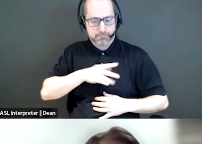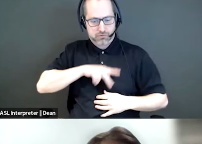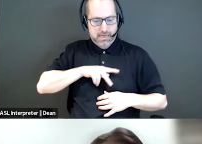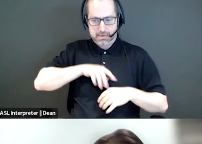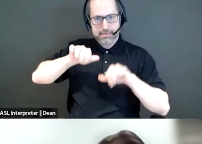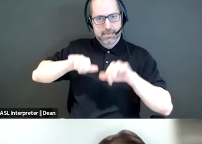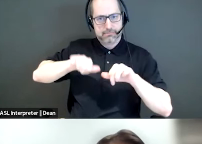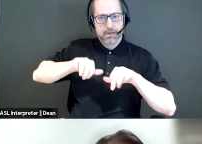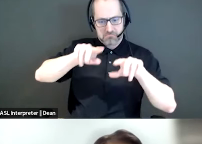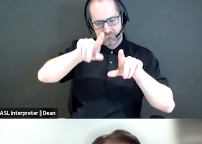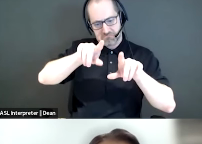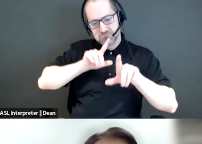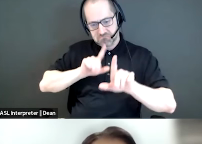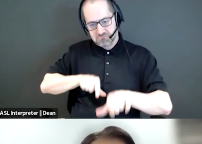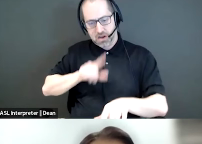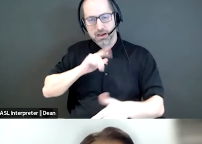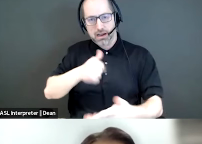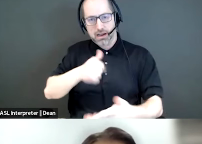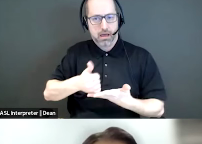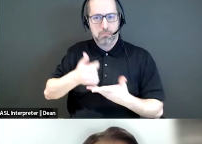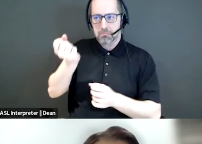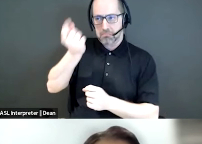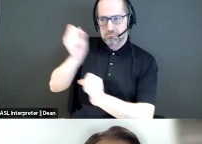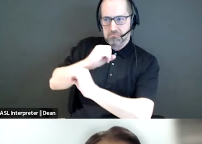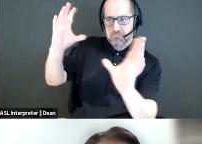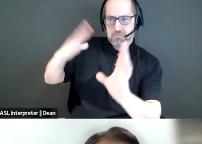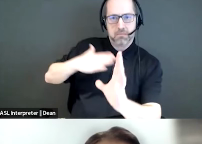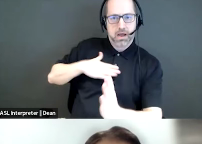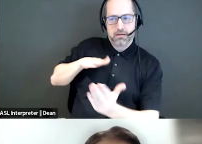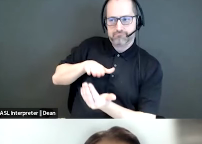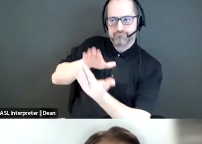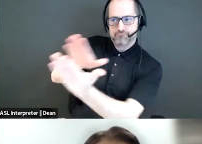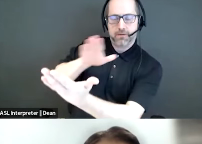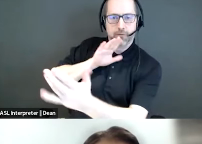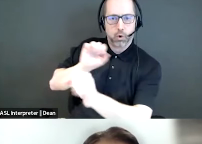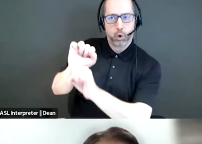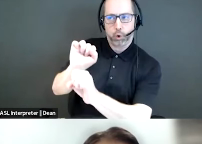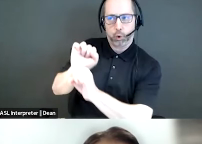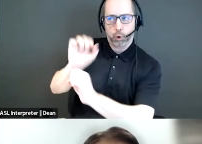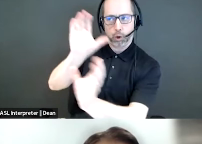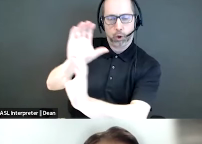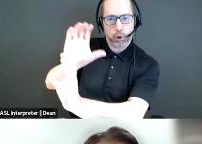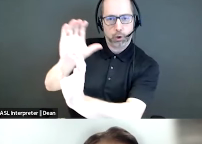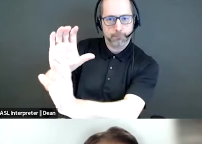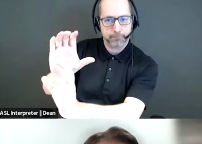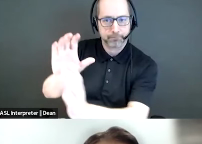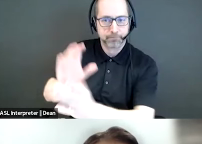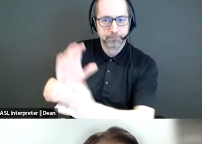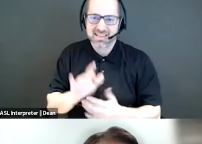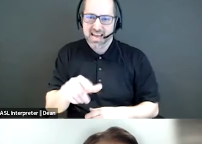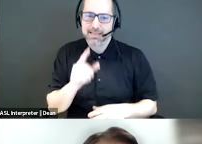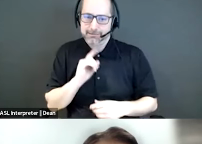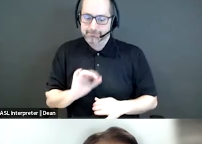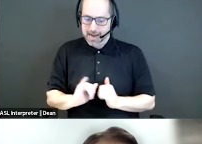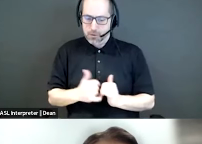reason that I really like them, it can be a great job search self-assessment tool. That's where I find a lot of value. Now,